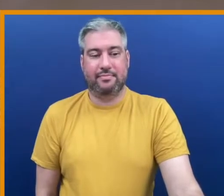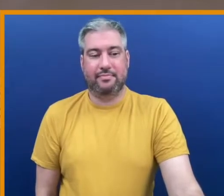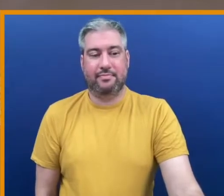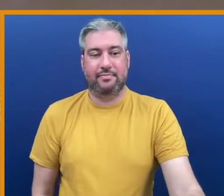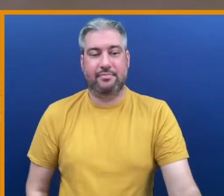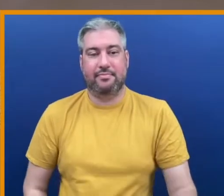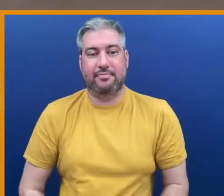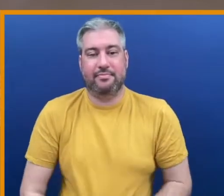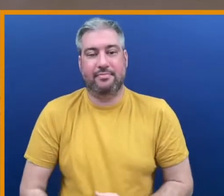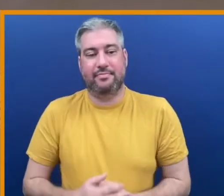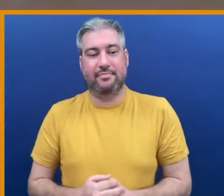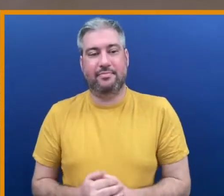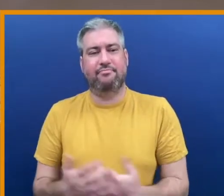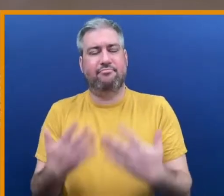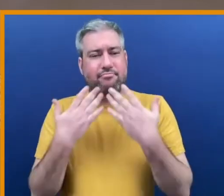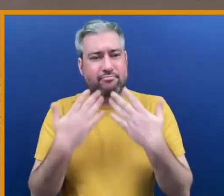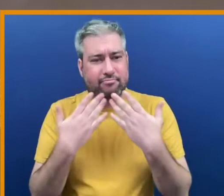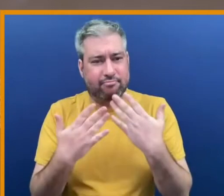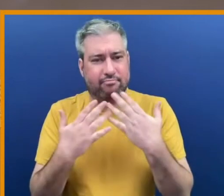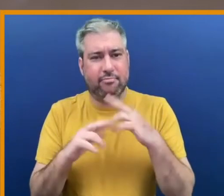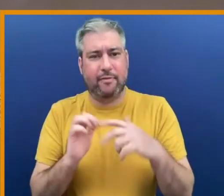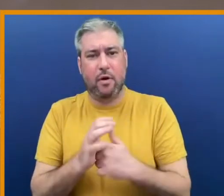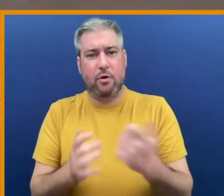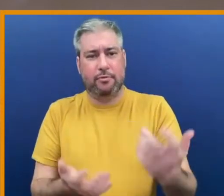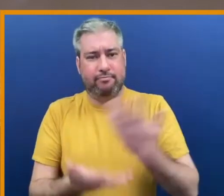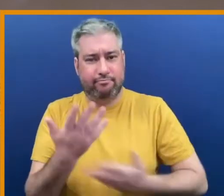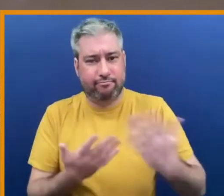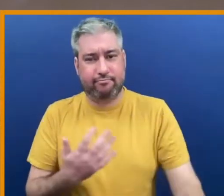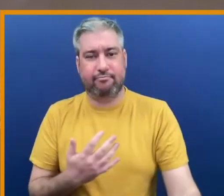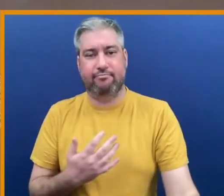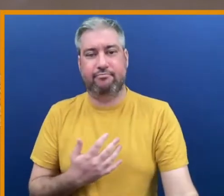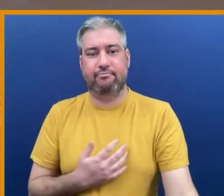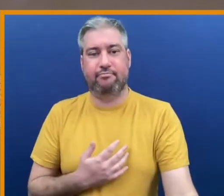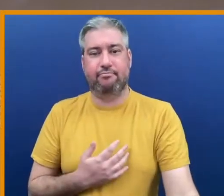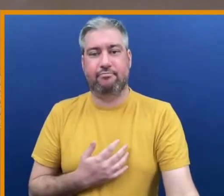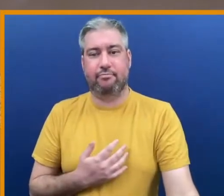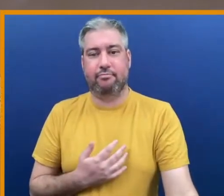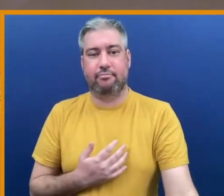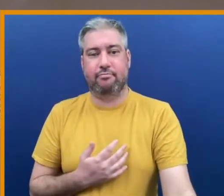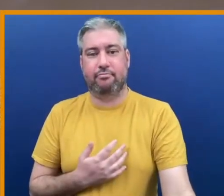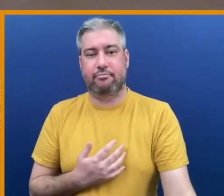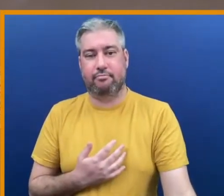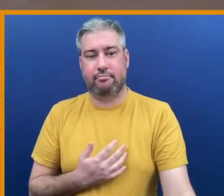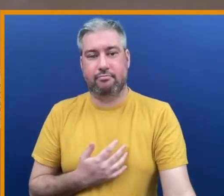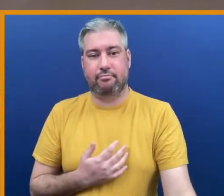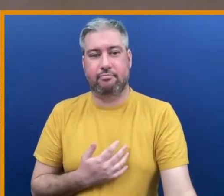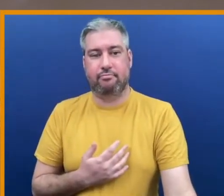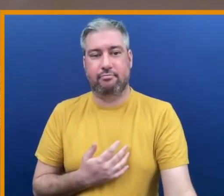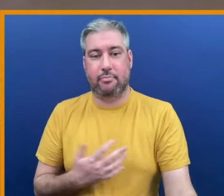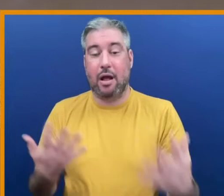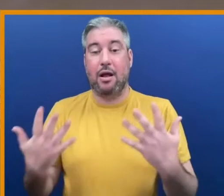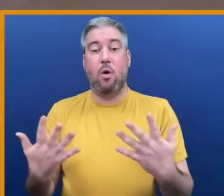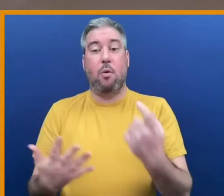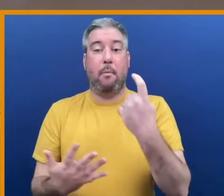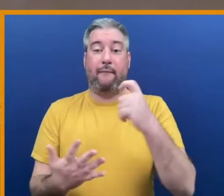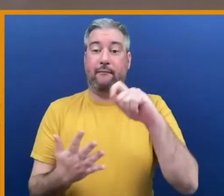much, Vera. We can now come on to the vote, just one vote this time, on the motion as a whole. So you'll find the vote in